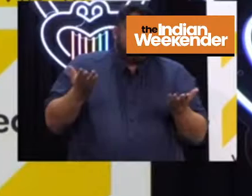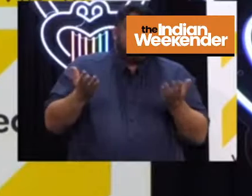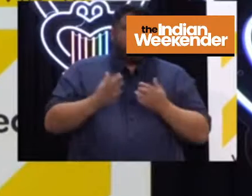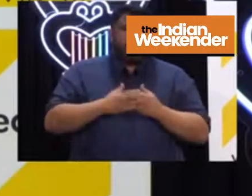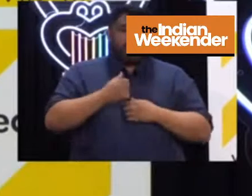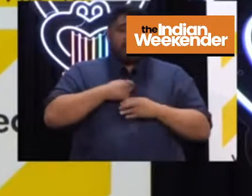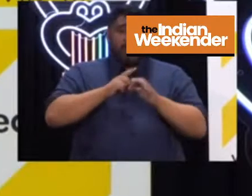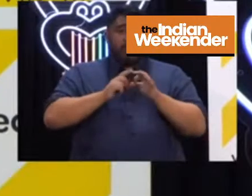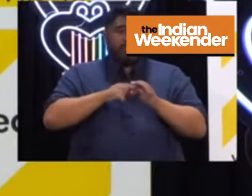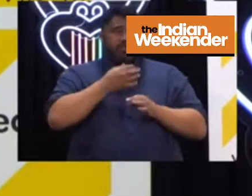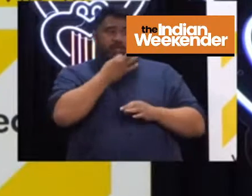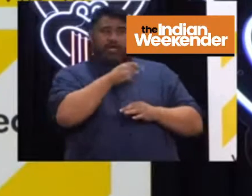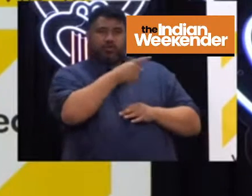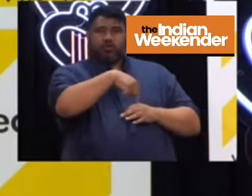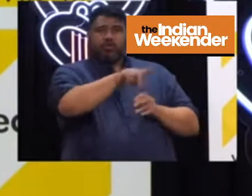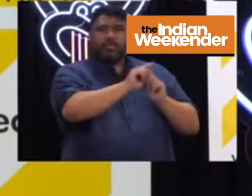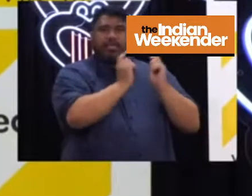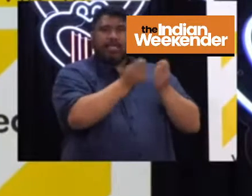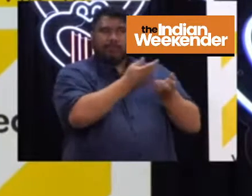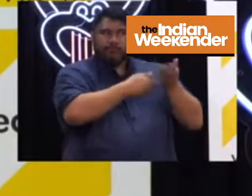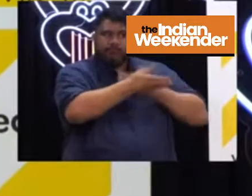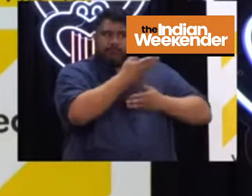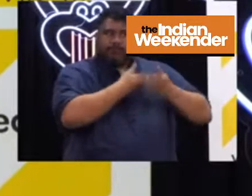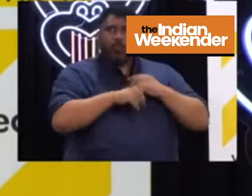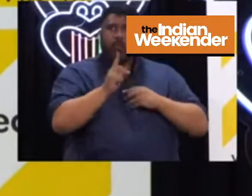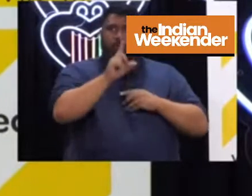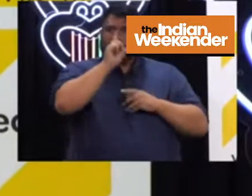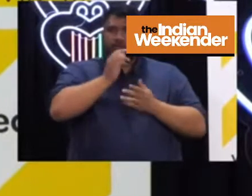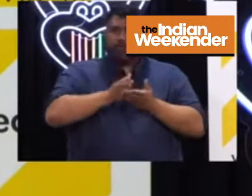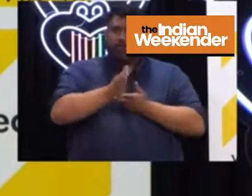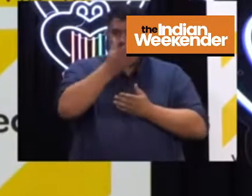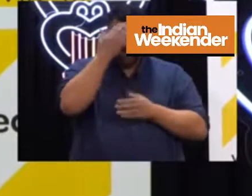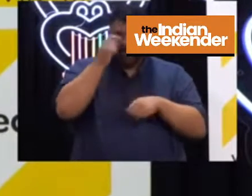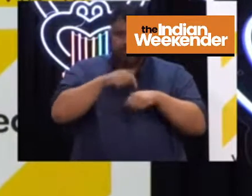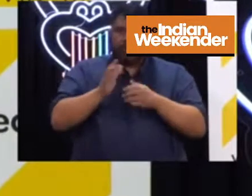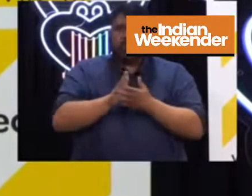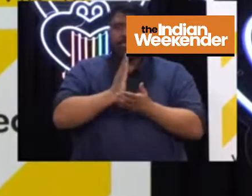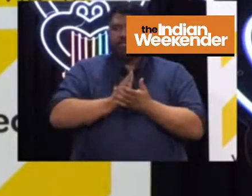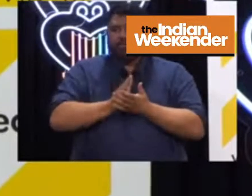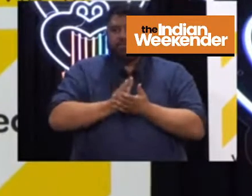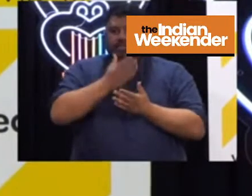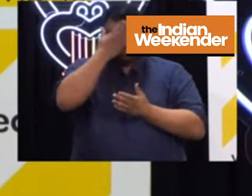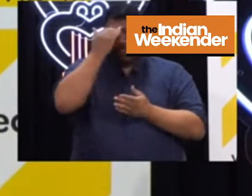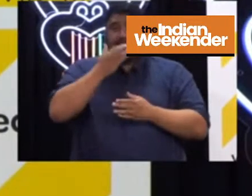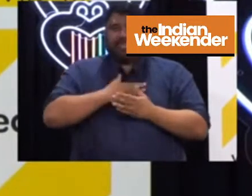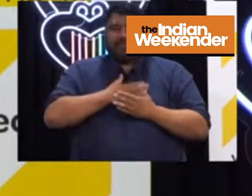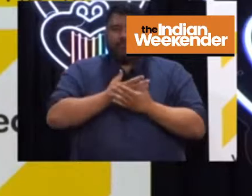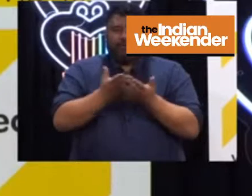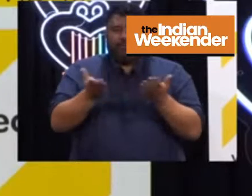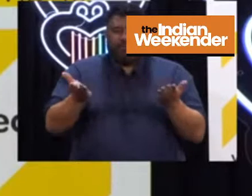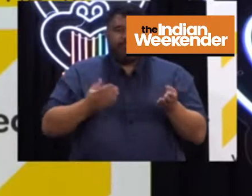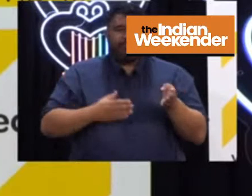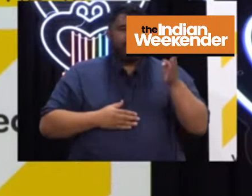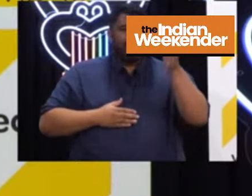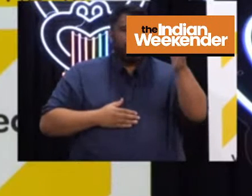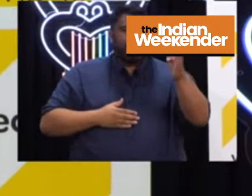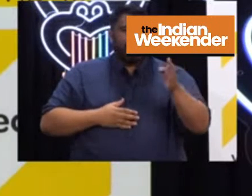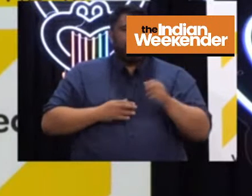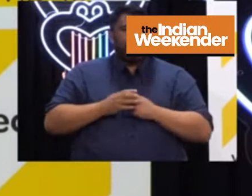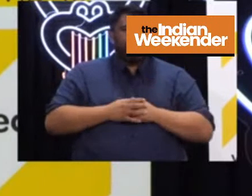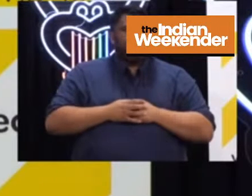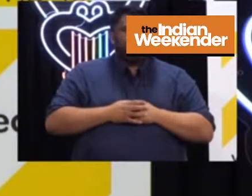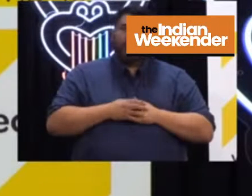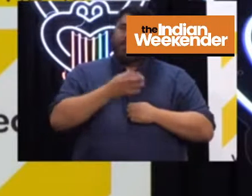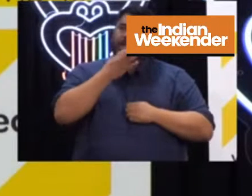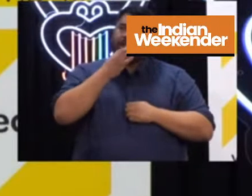I'm asking of the teams, so that we can just have that bit more of certainty. Yeah. Thank you. Yeah. Would it be appropriate for the